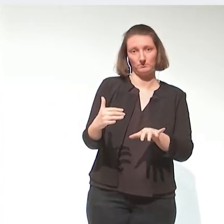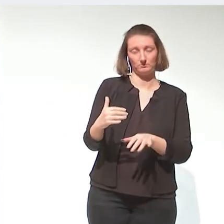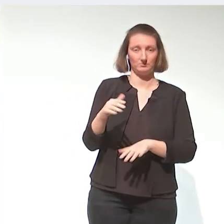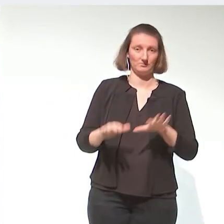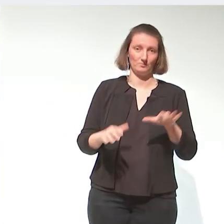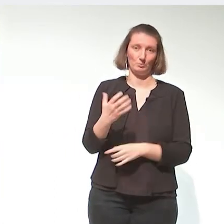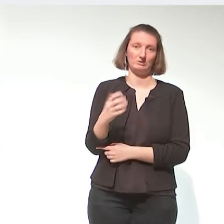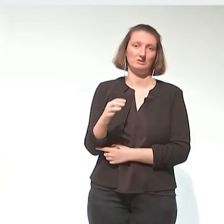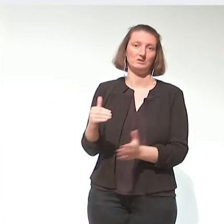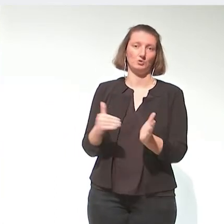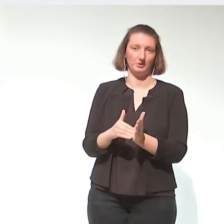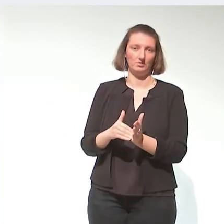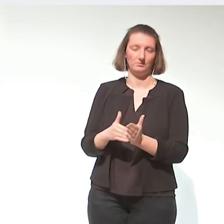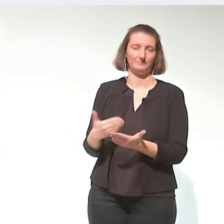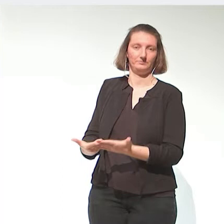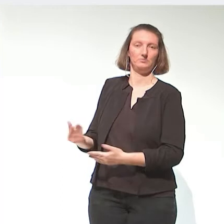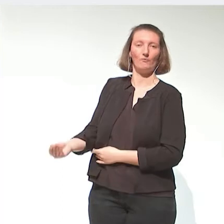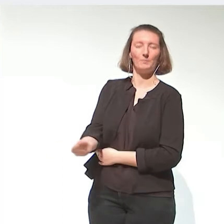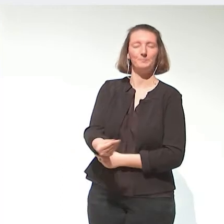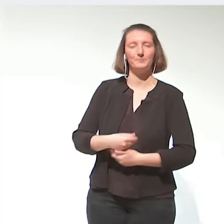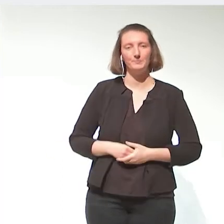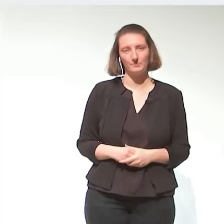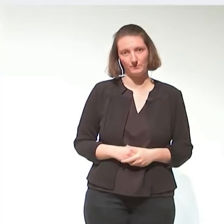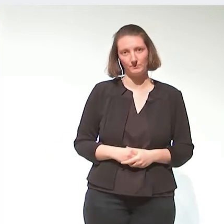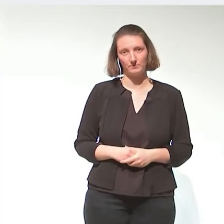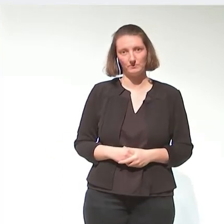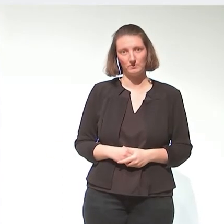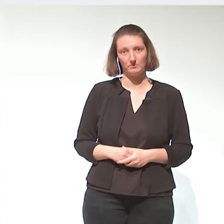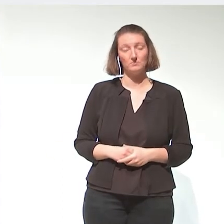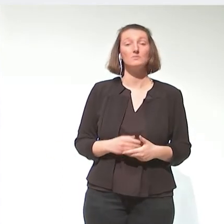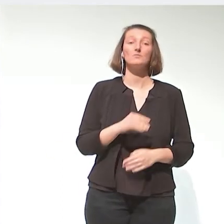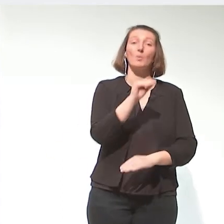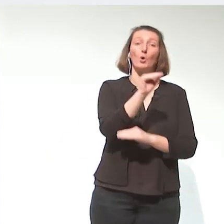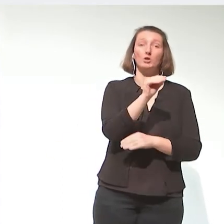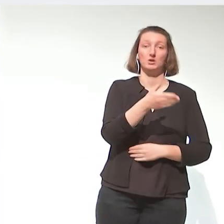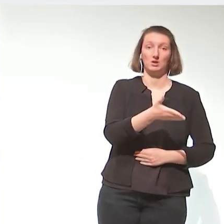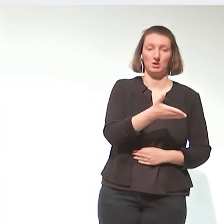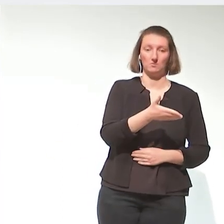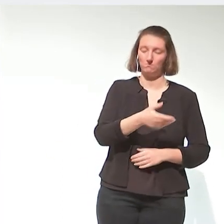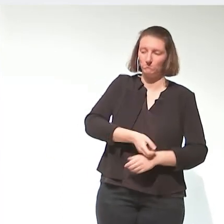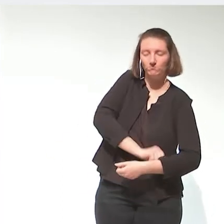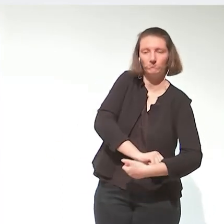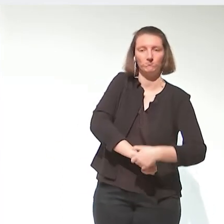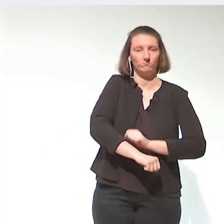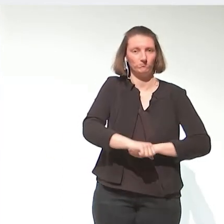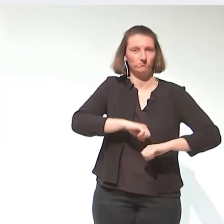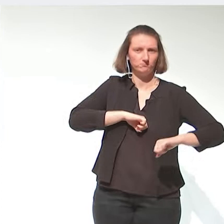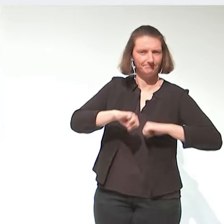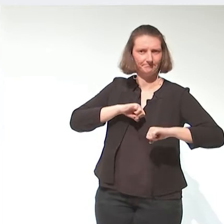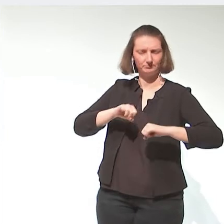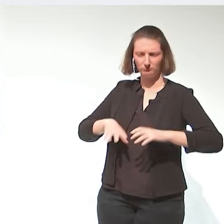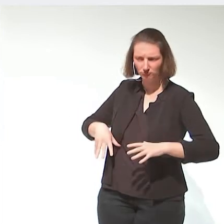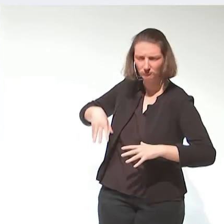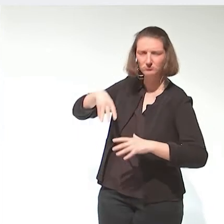Poland had to become actively involved in many different kinds